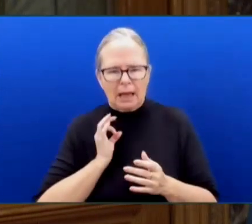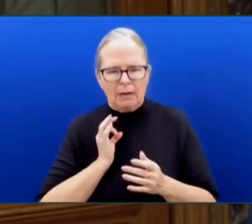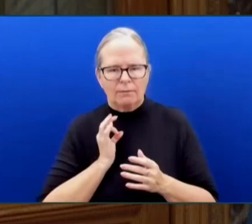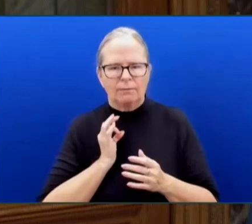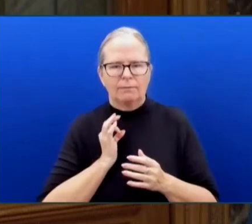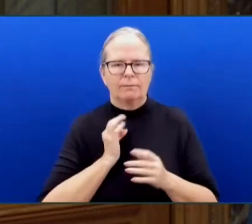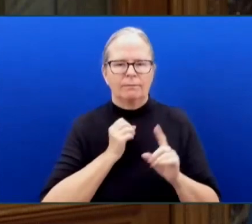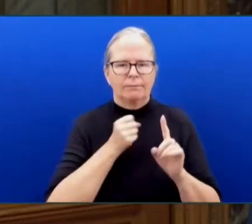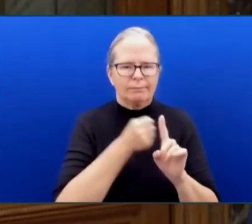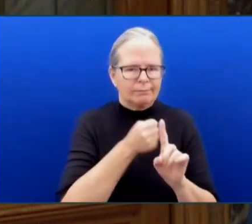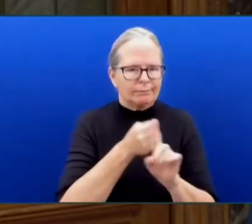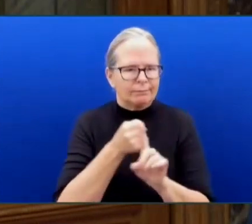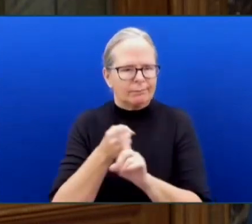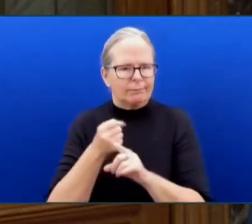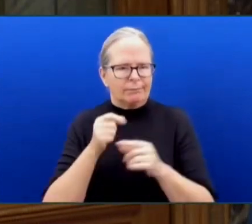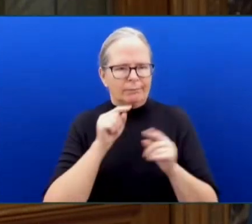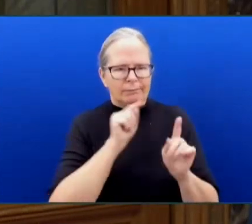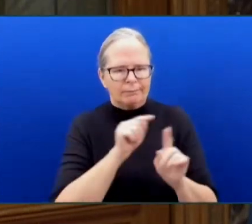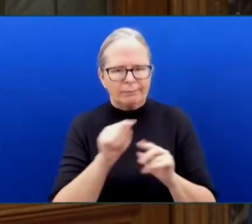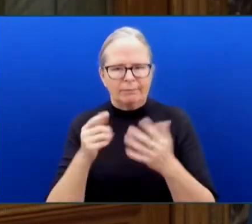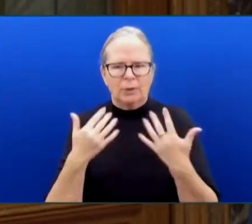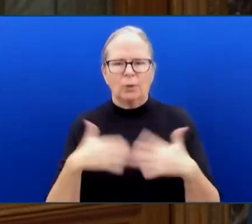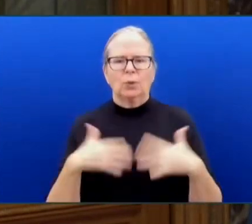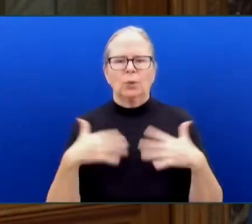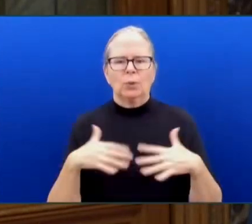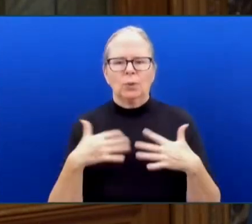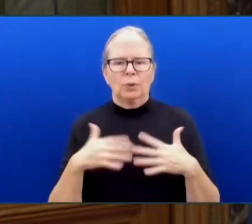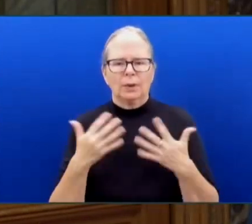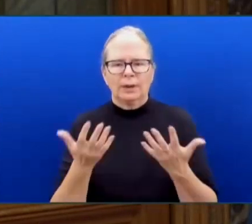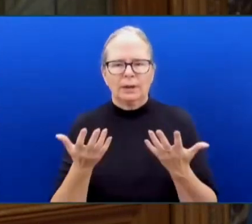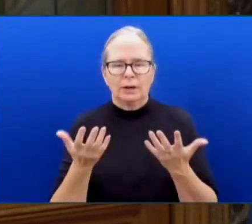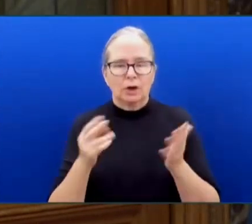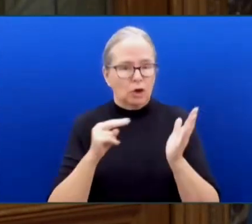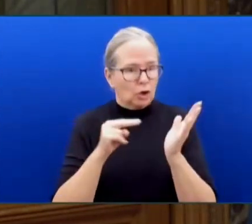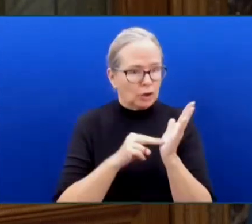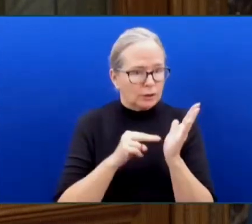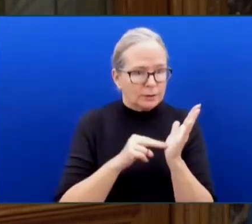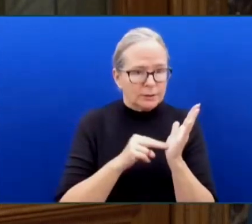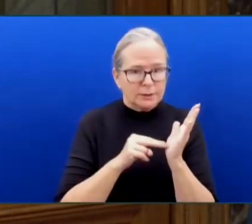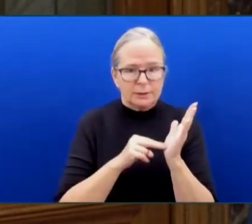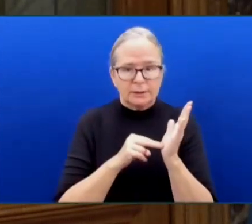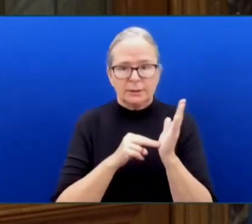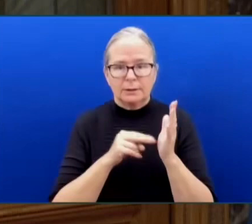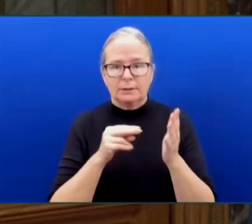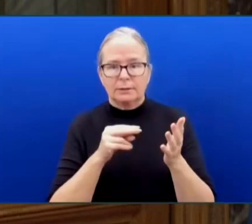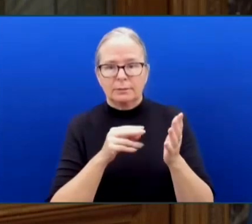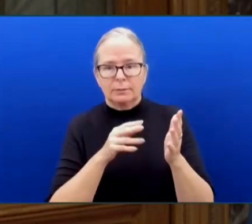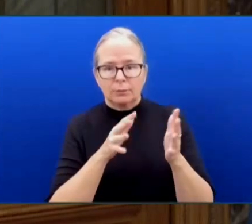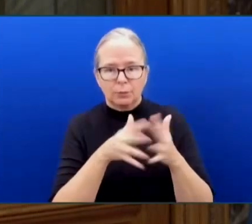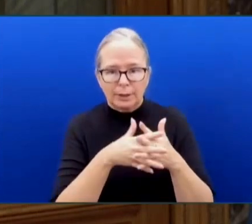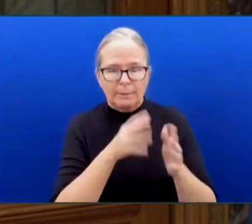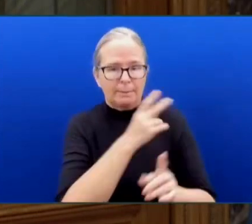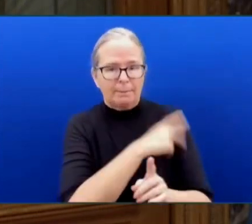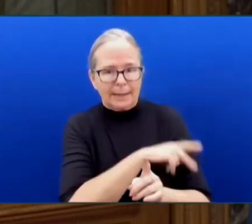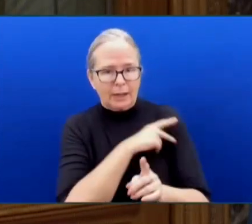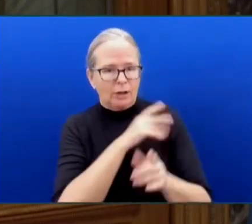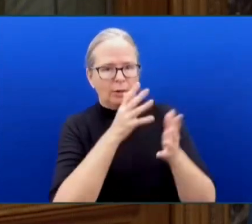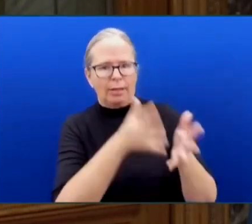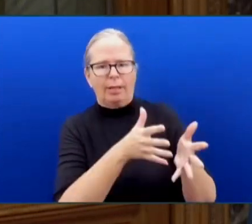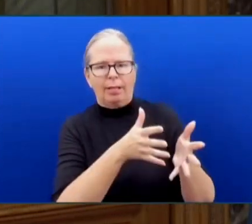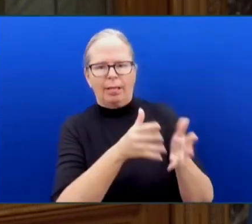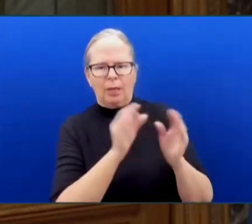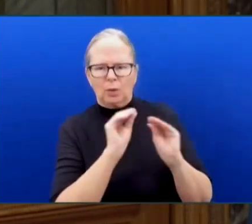heard how chronic nursing shortages have left patients unattended. Seniors are left stranded in their beds with no access to washroom or